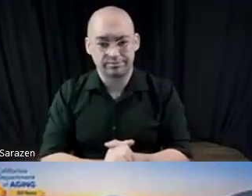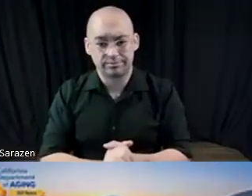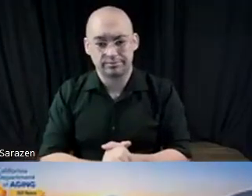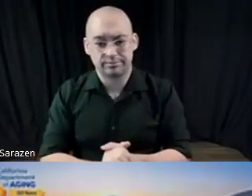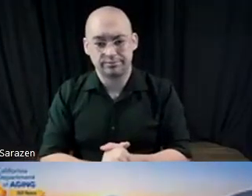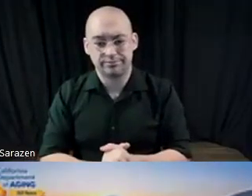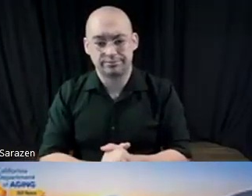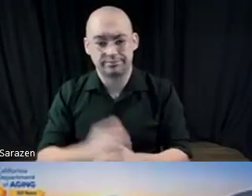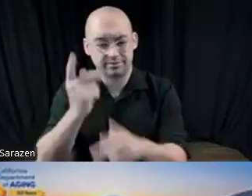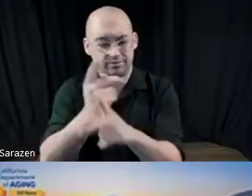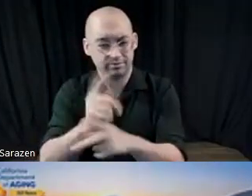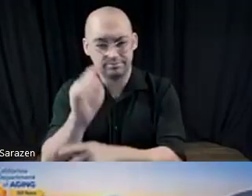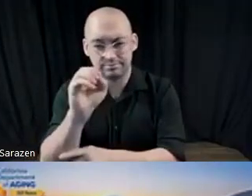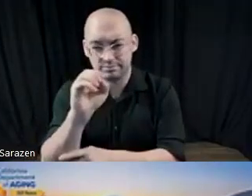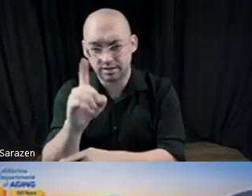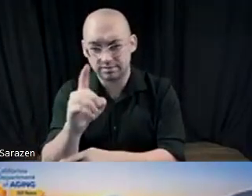Todd figured out his